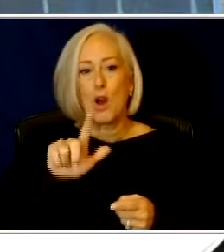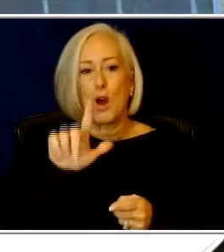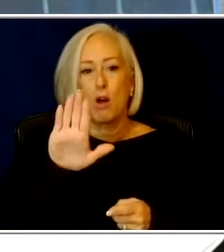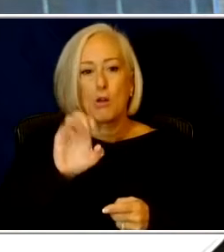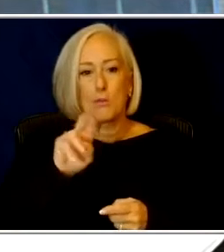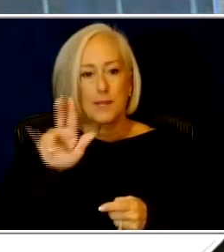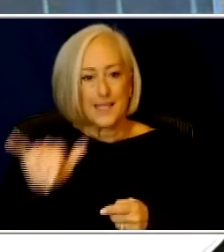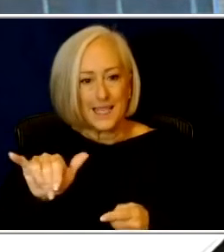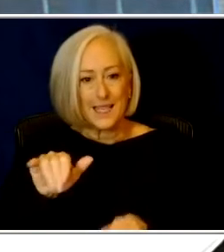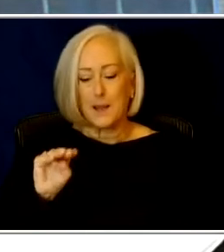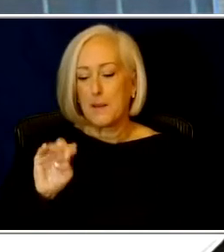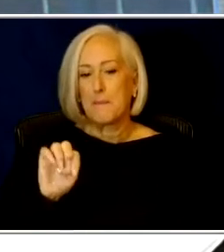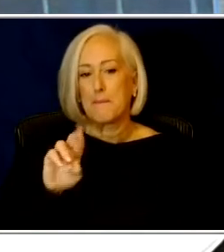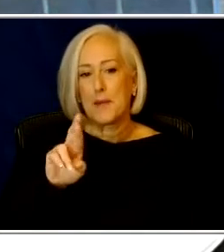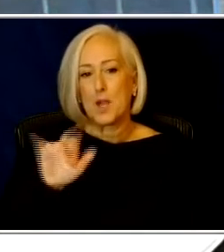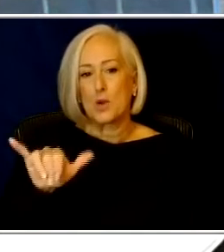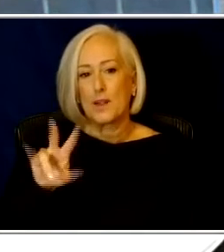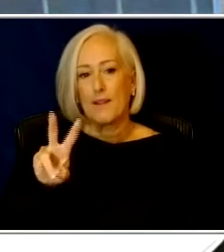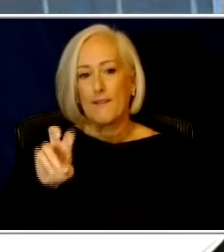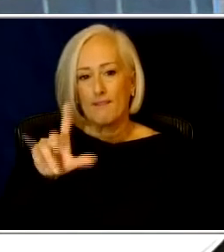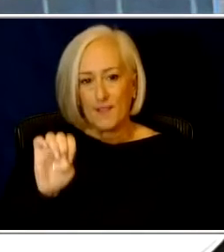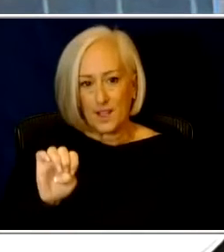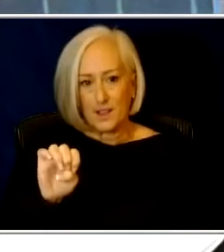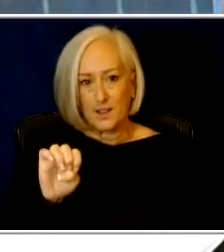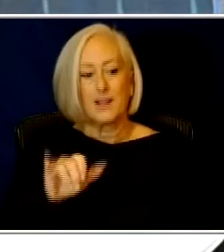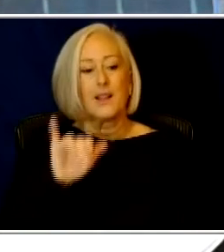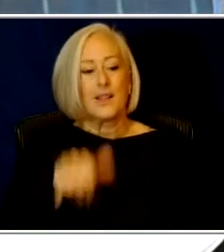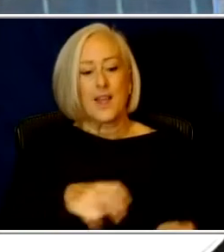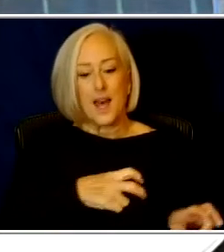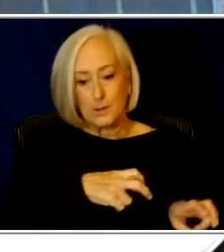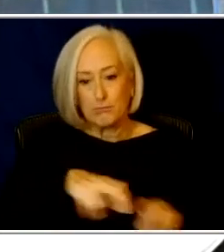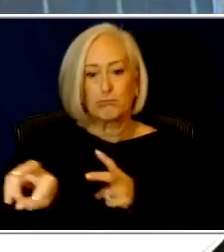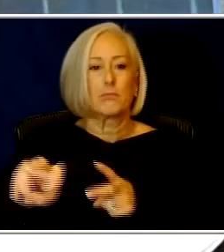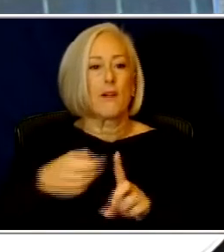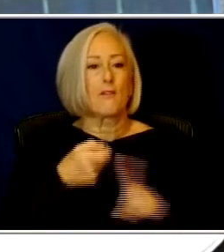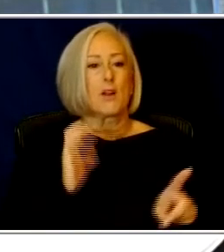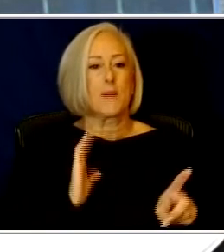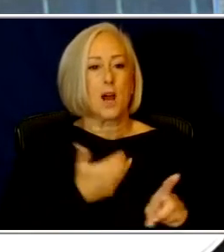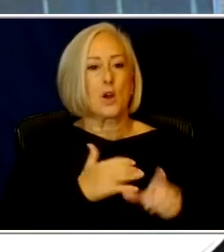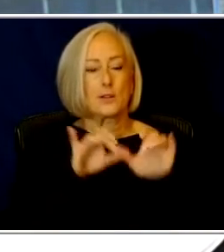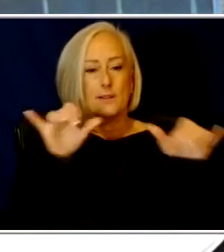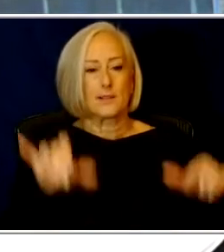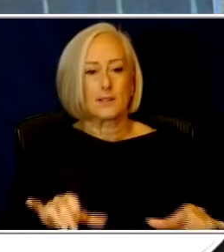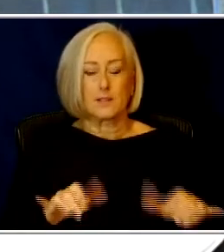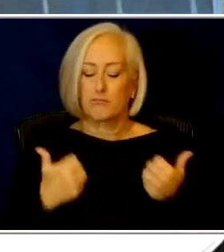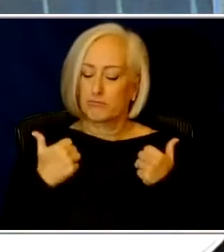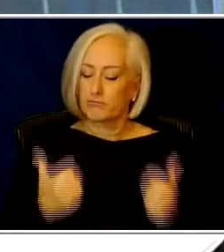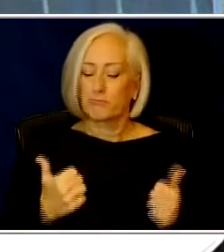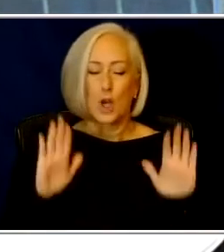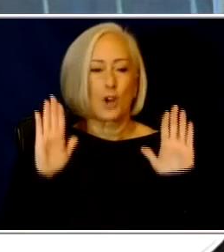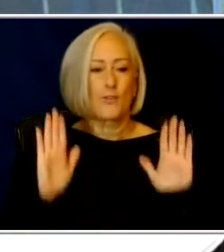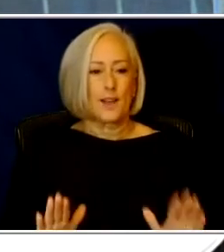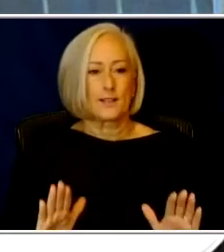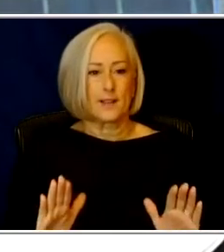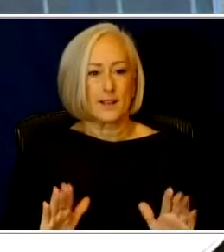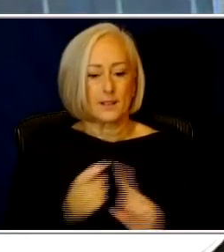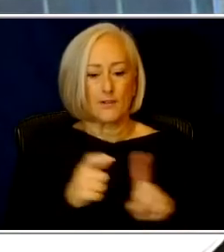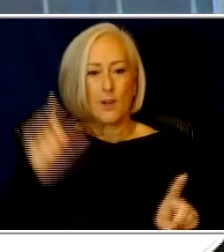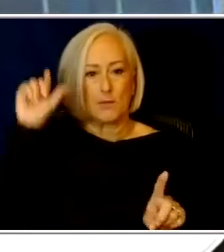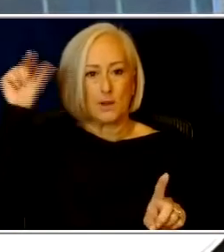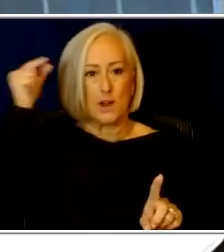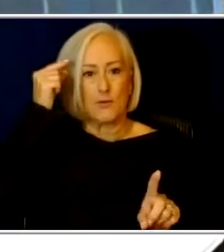and that flow inside of our system has been fantastic. Obviously, from a governmental standpoint, to me, one of the biggest